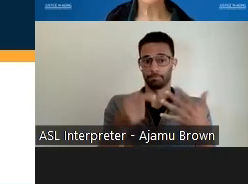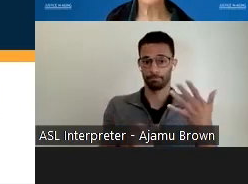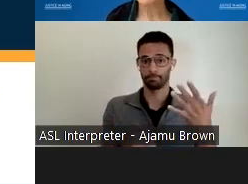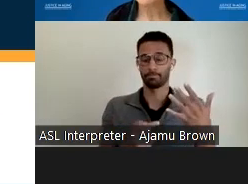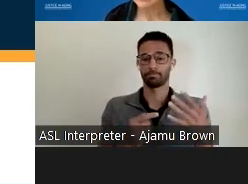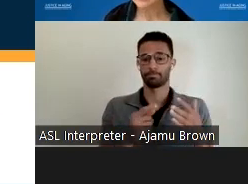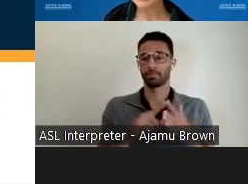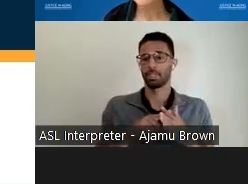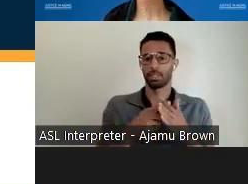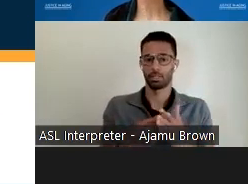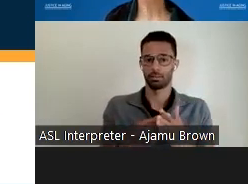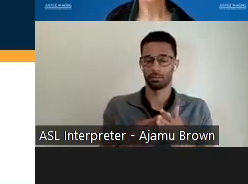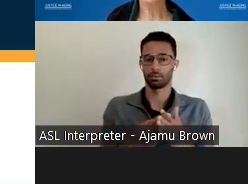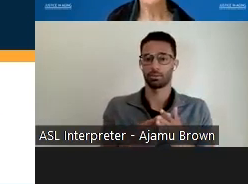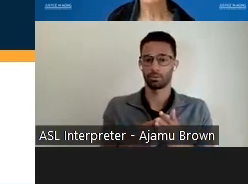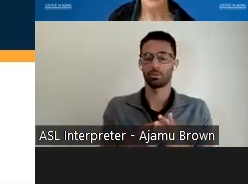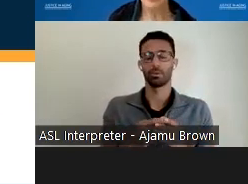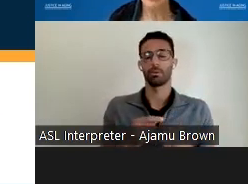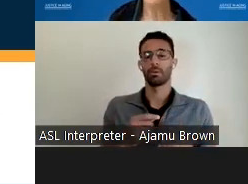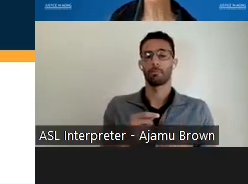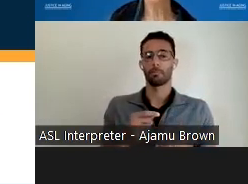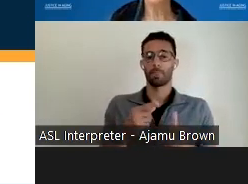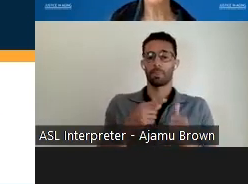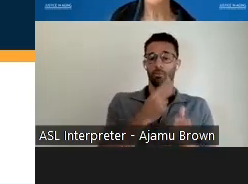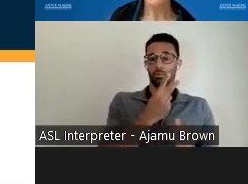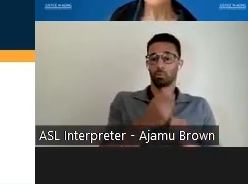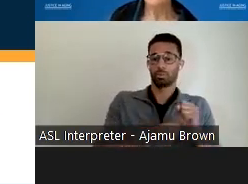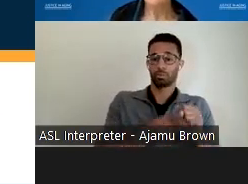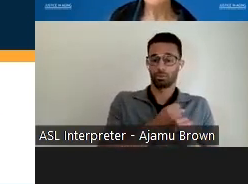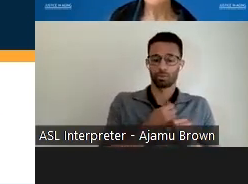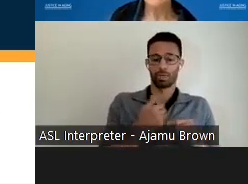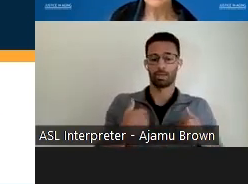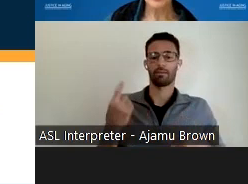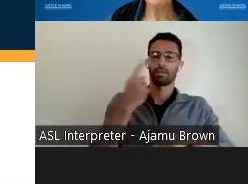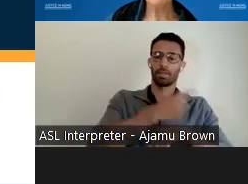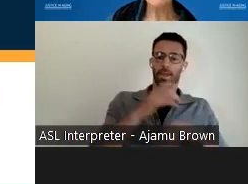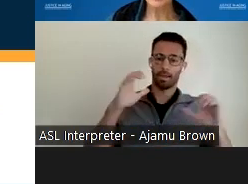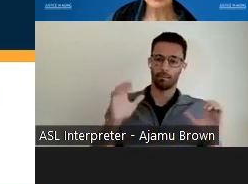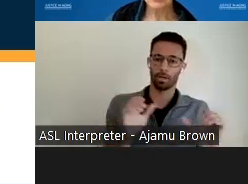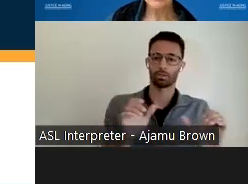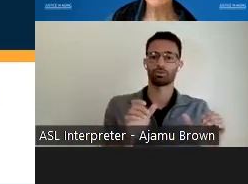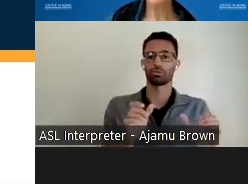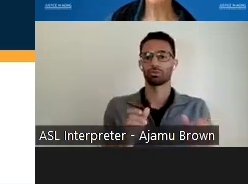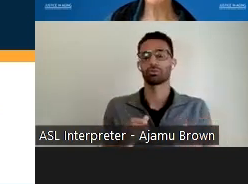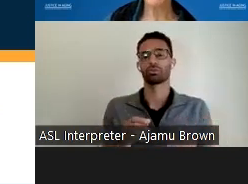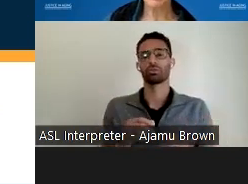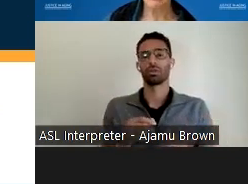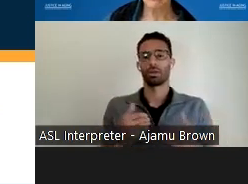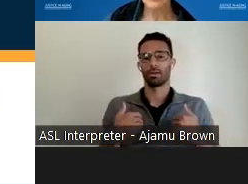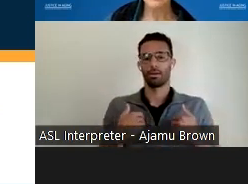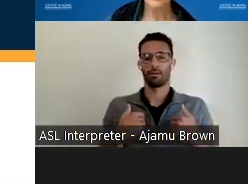years, we came together, as you know, for the Day of Action. We developed some additional initiatives based on